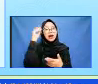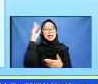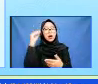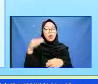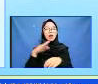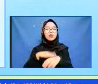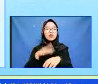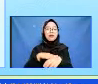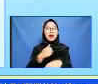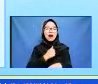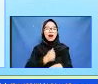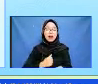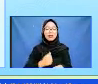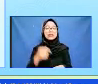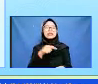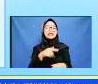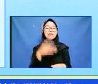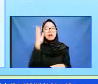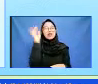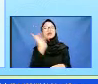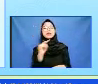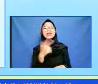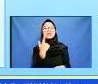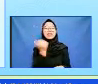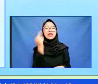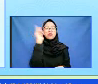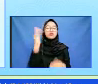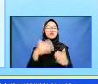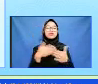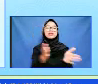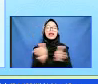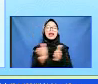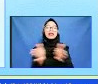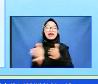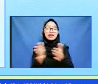strategies. And I would like to say, for furthermore,